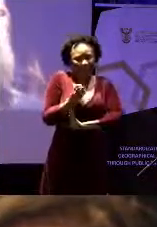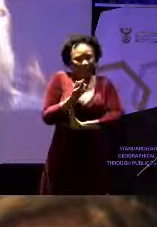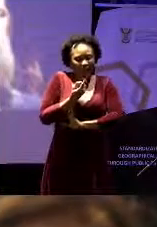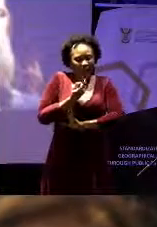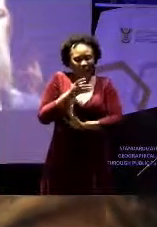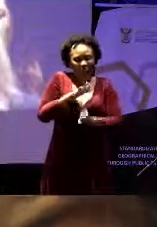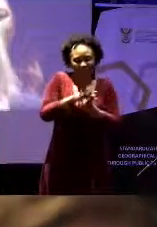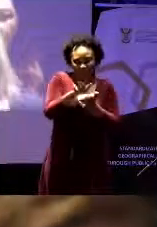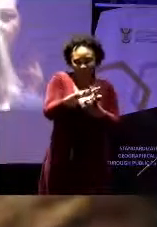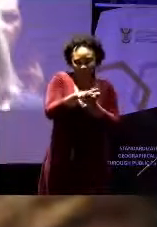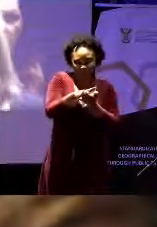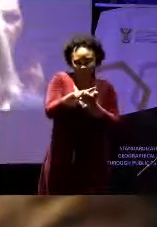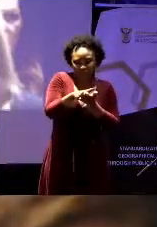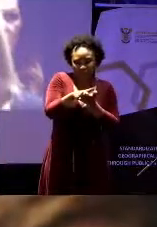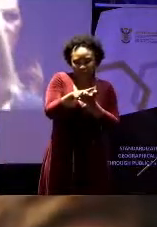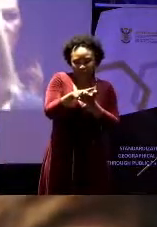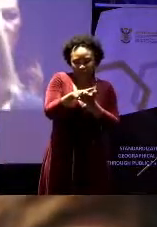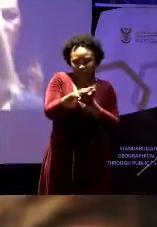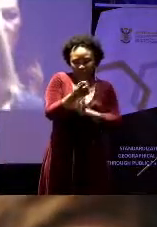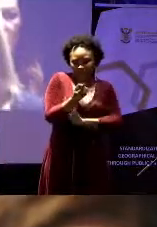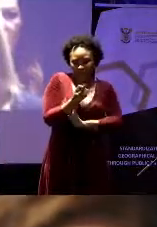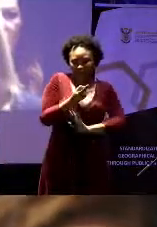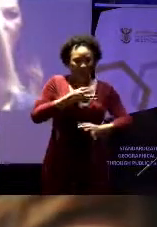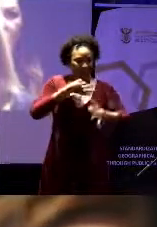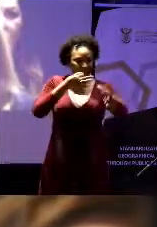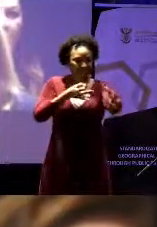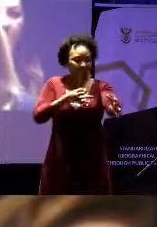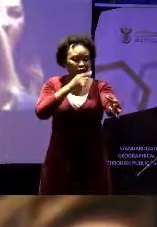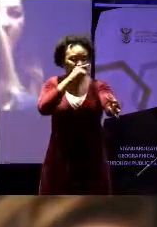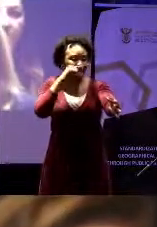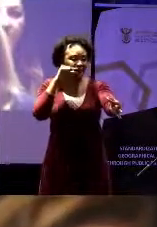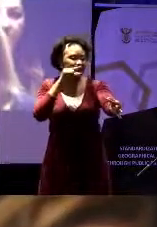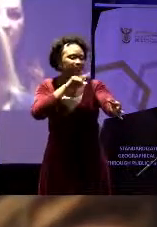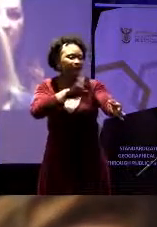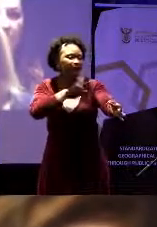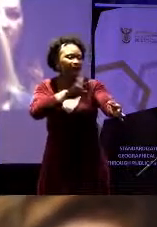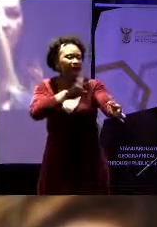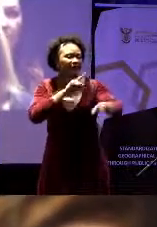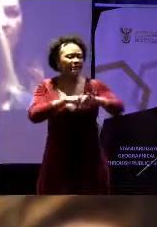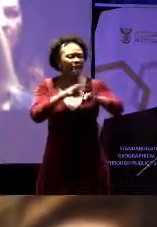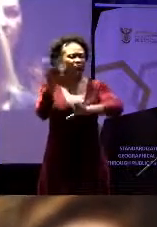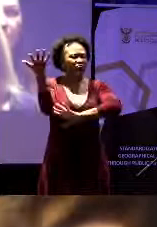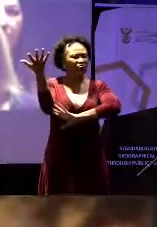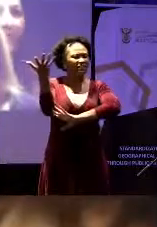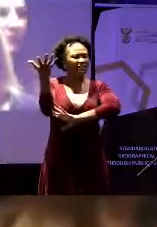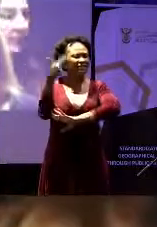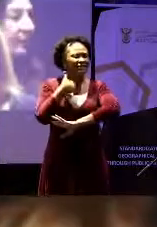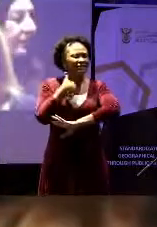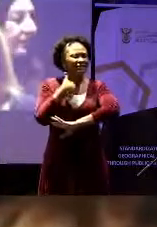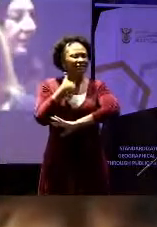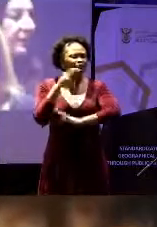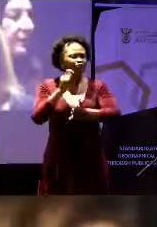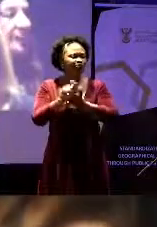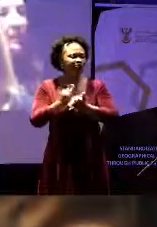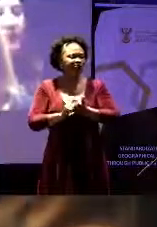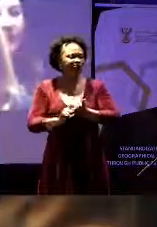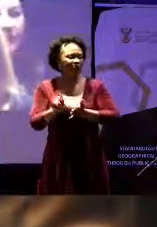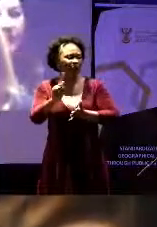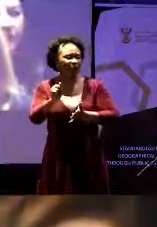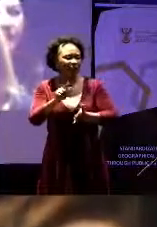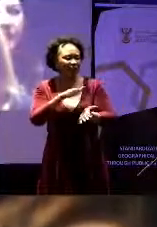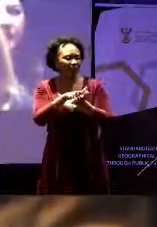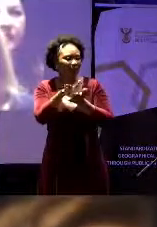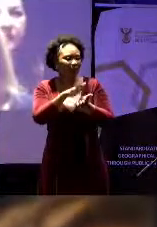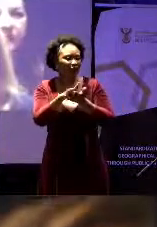publication or the call of submission of names, because when you presented, I noted that the publication